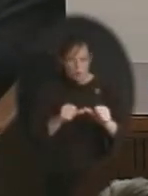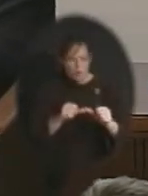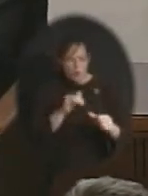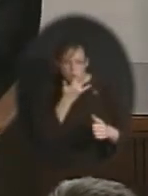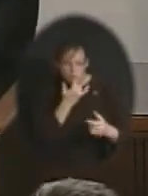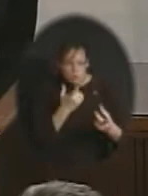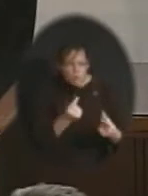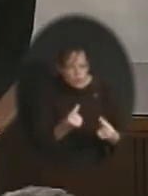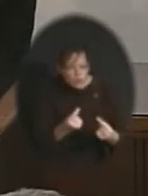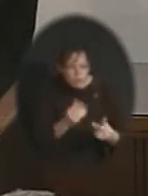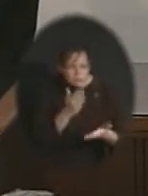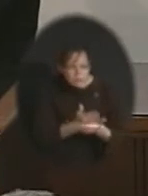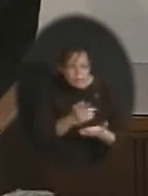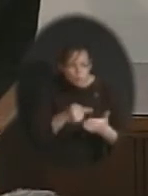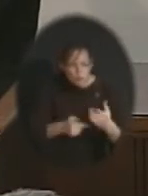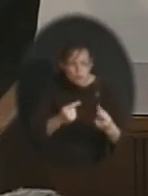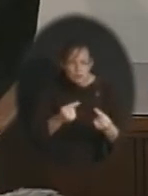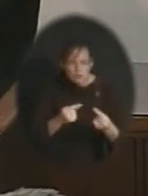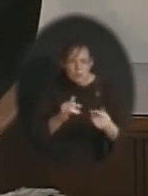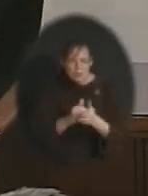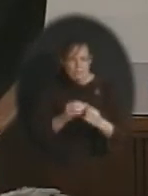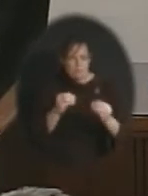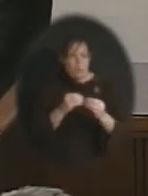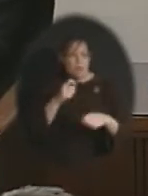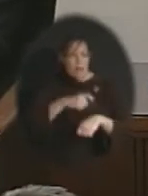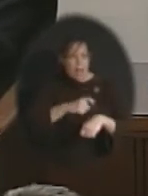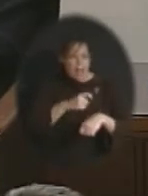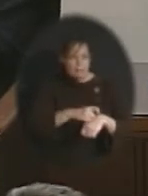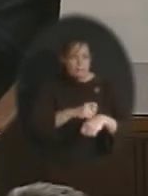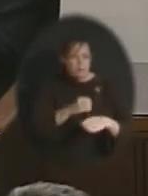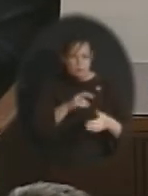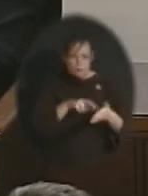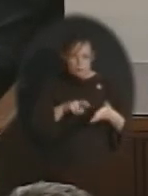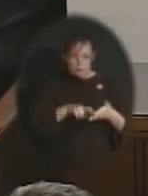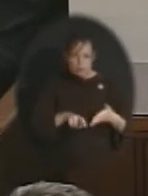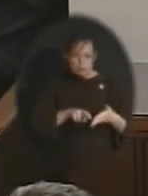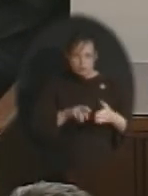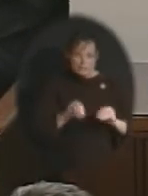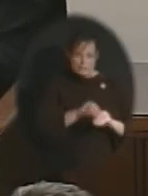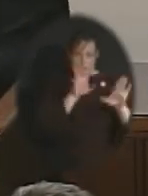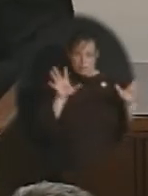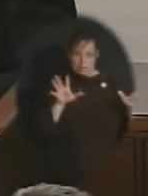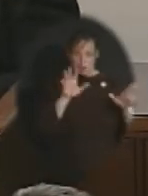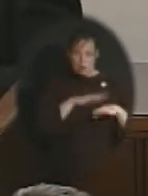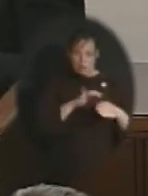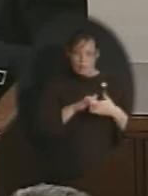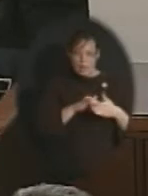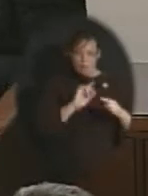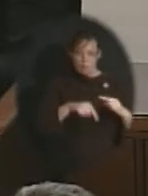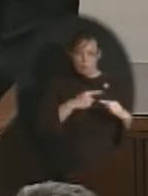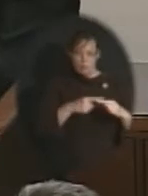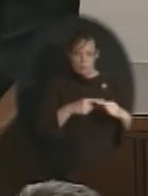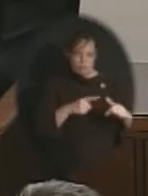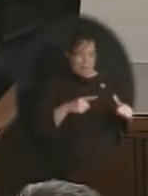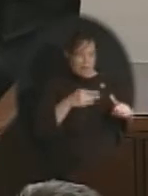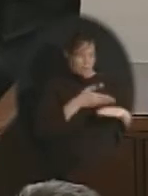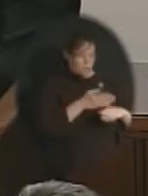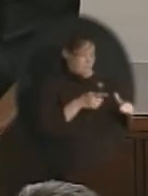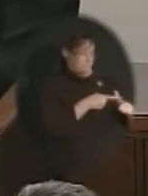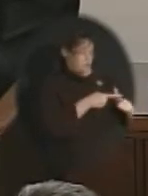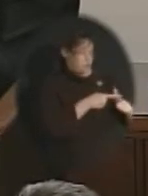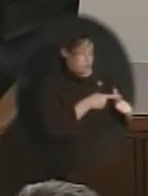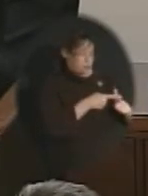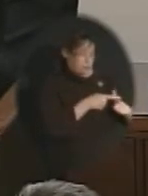doing? Stop what you're doing. That's actually more time. So the research is fairly clear on this. When you get over the initial investment of